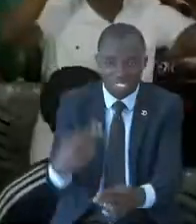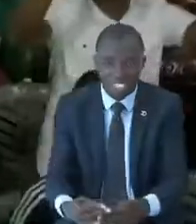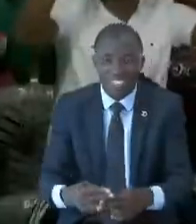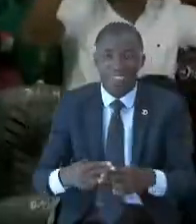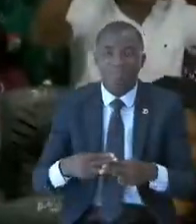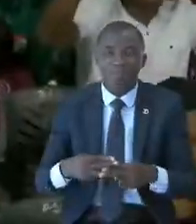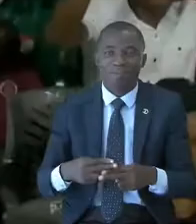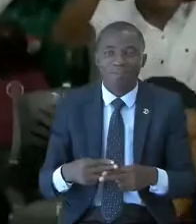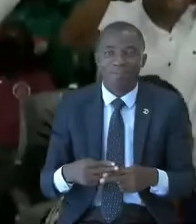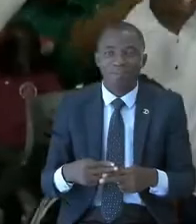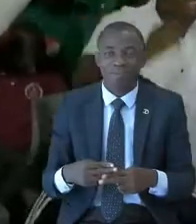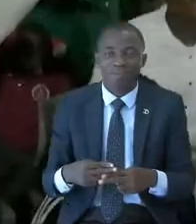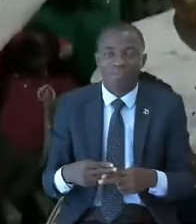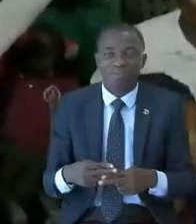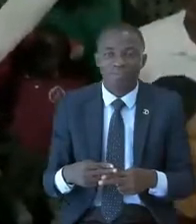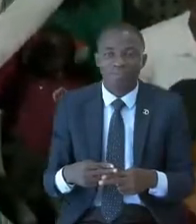name.